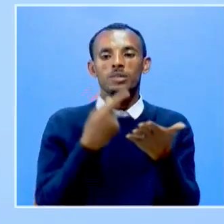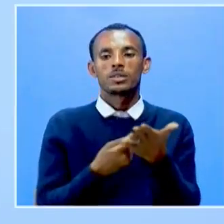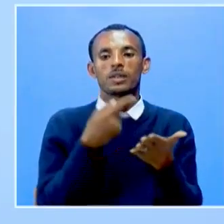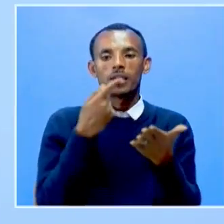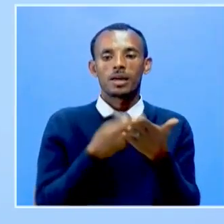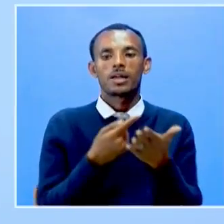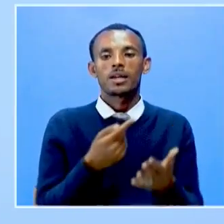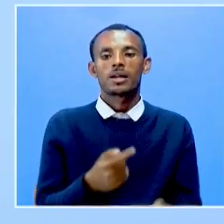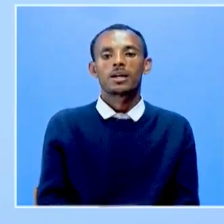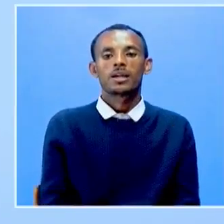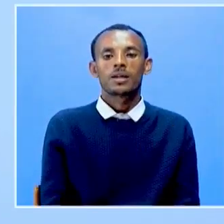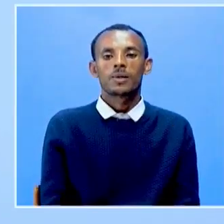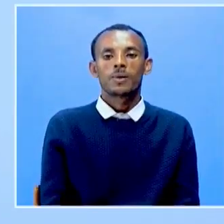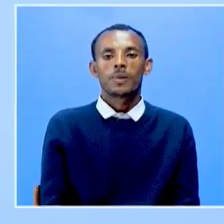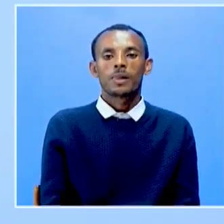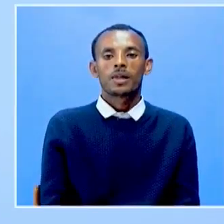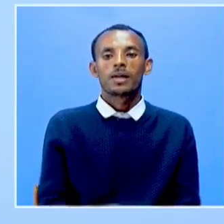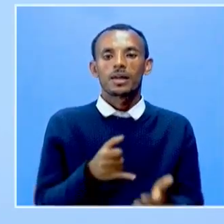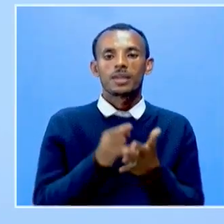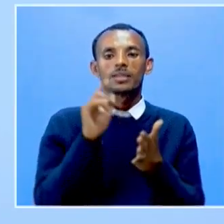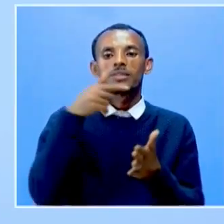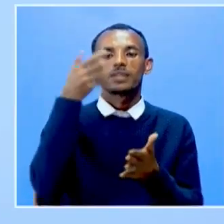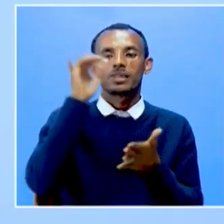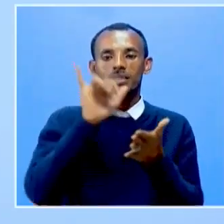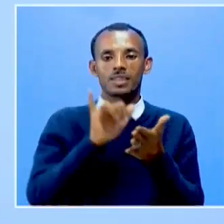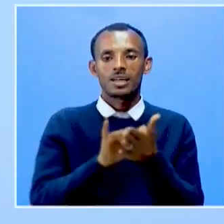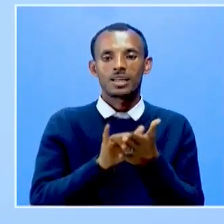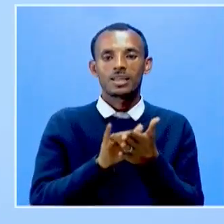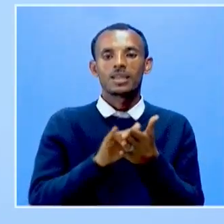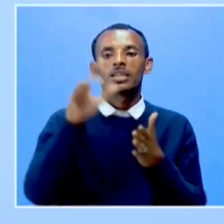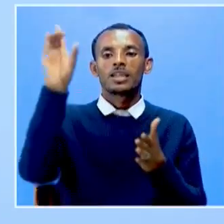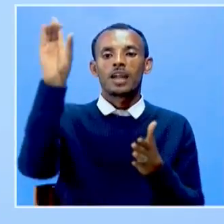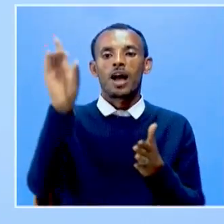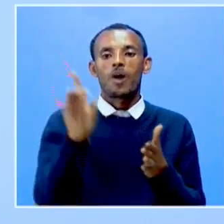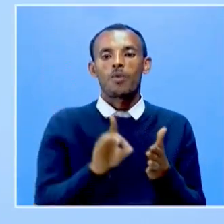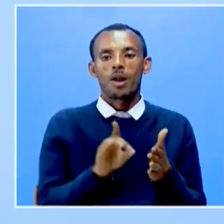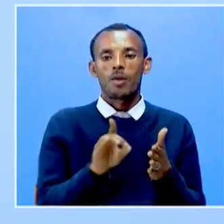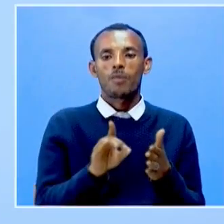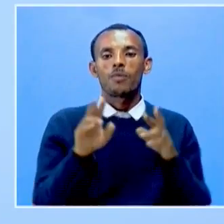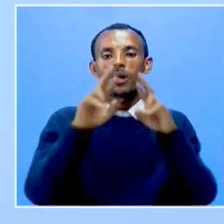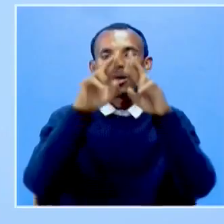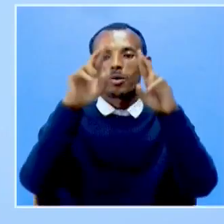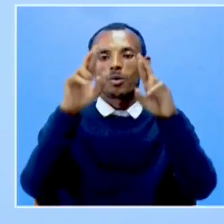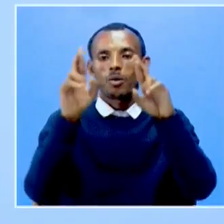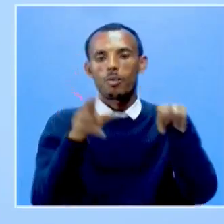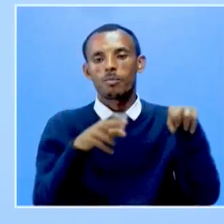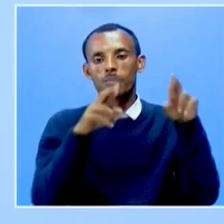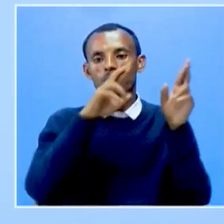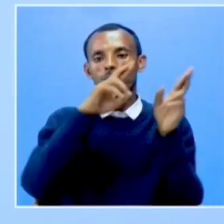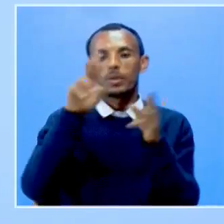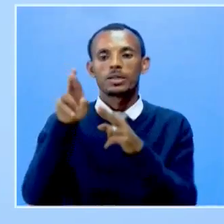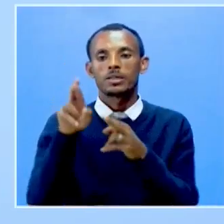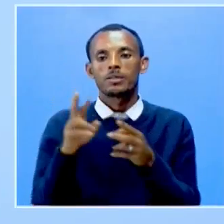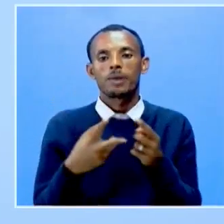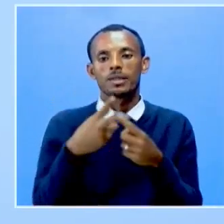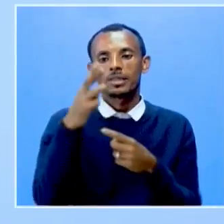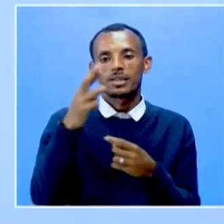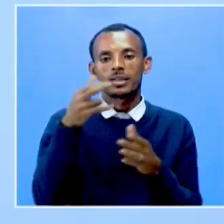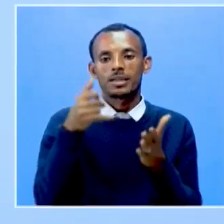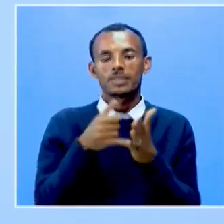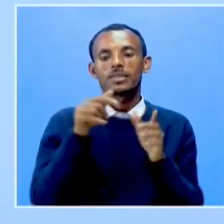Here it says the diagonal of a rhombus bisects this